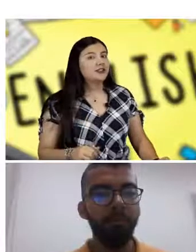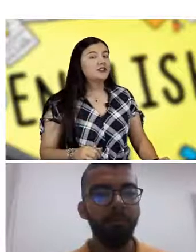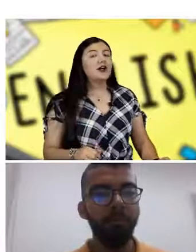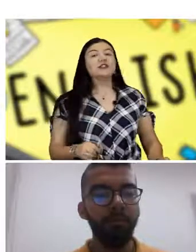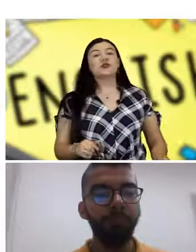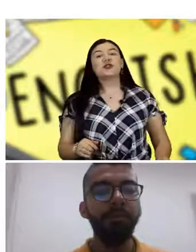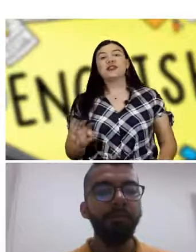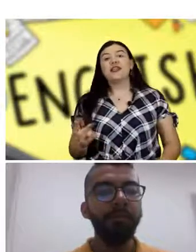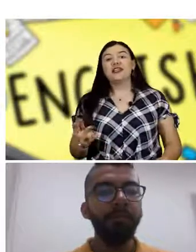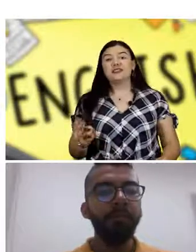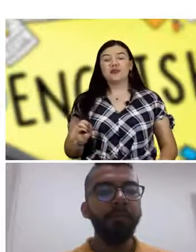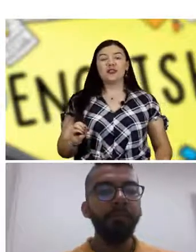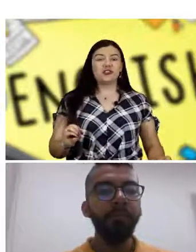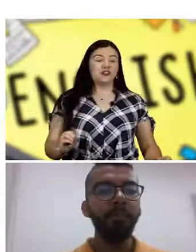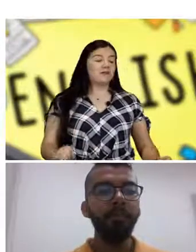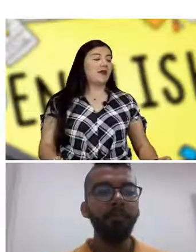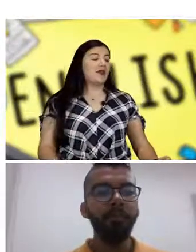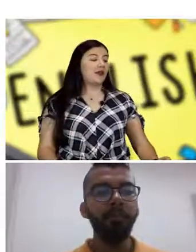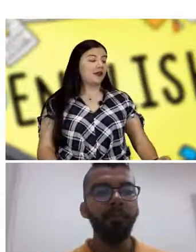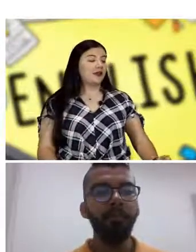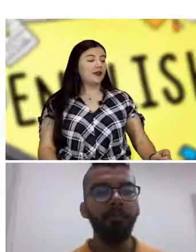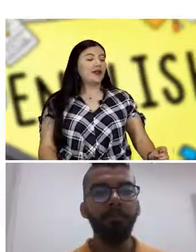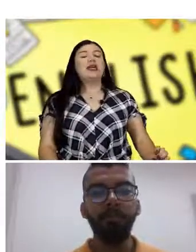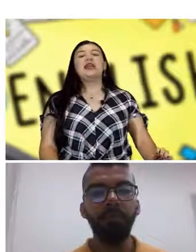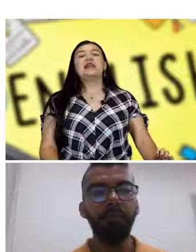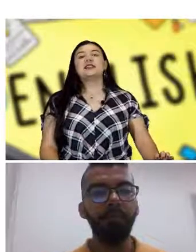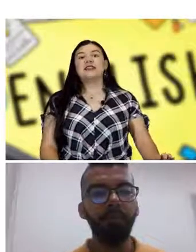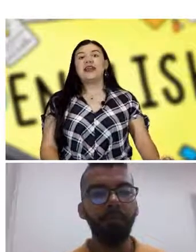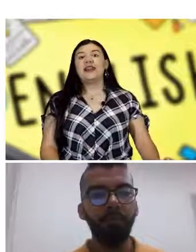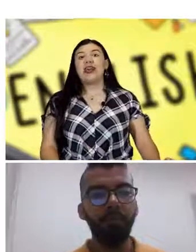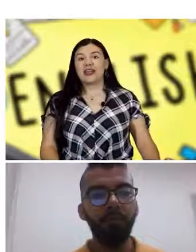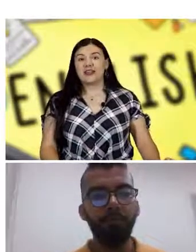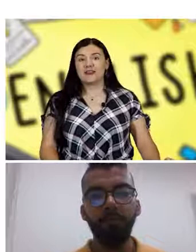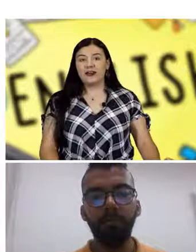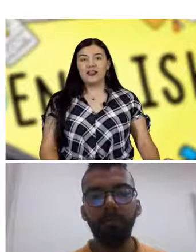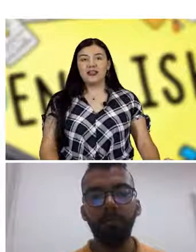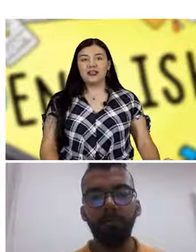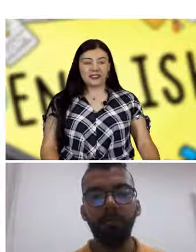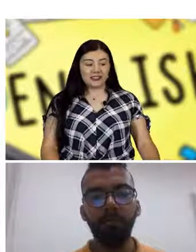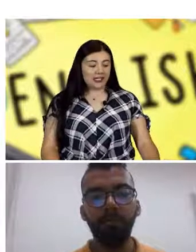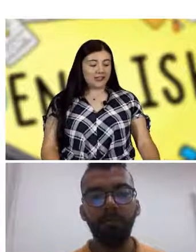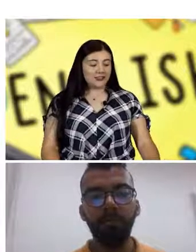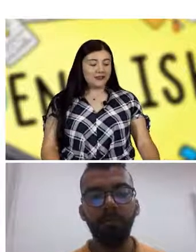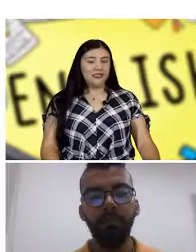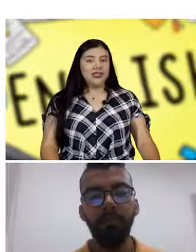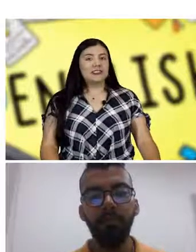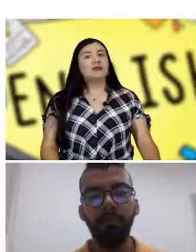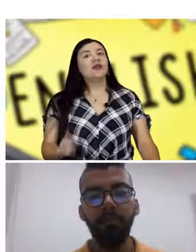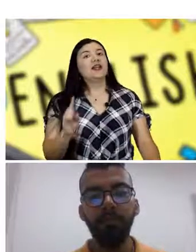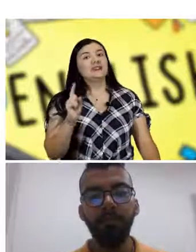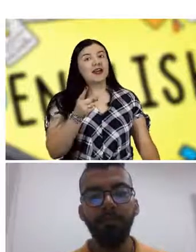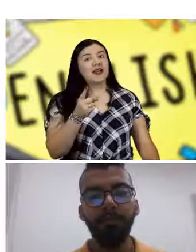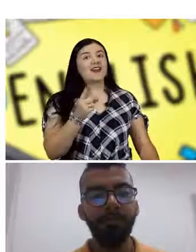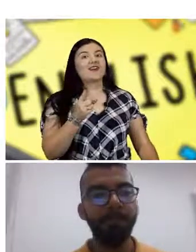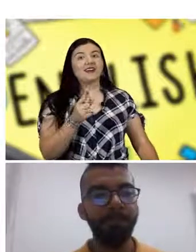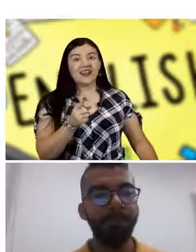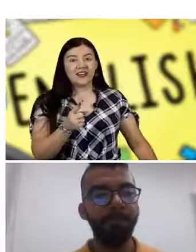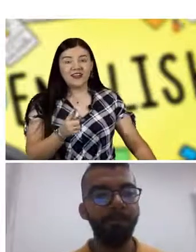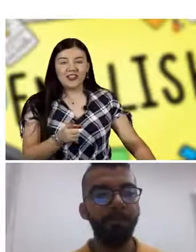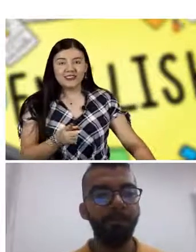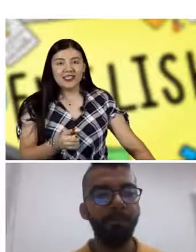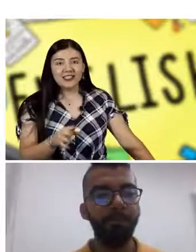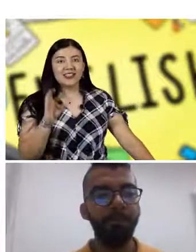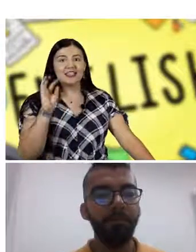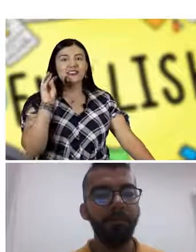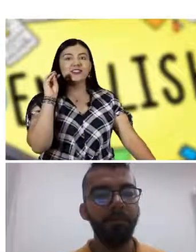one to answer this question. Very good. It's a neck, right? It's a neck. Espero que las puedan